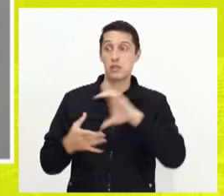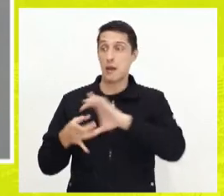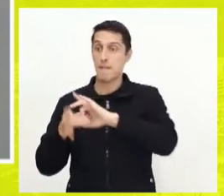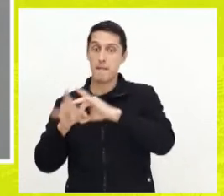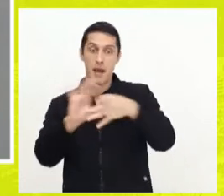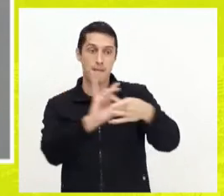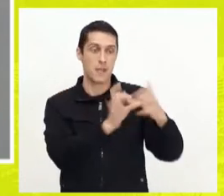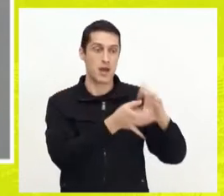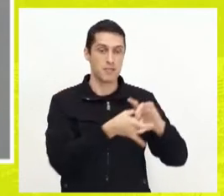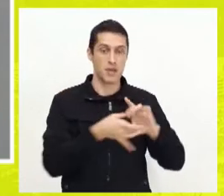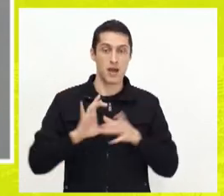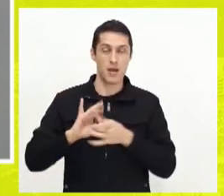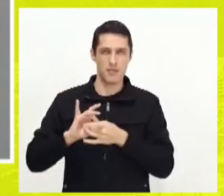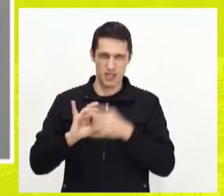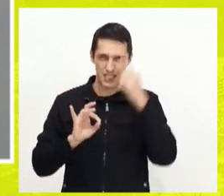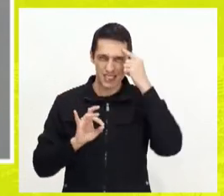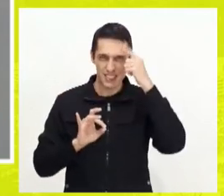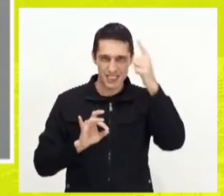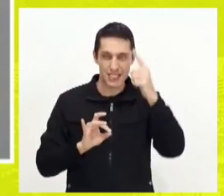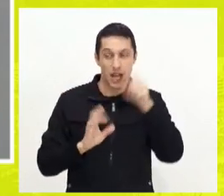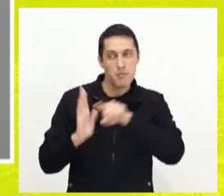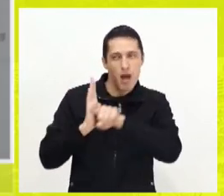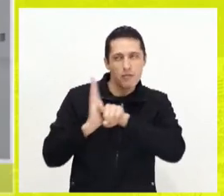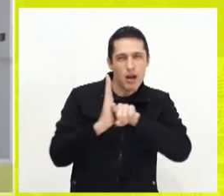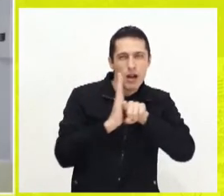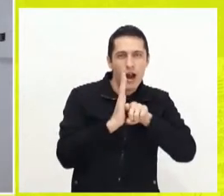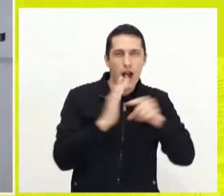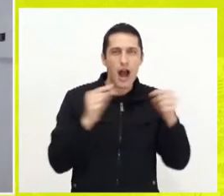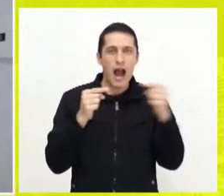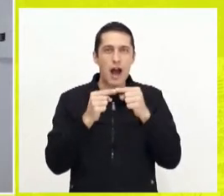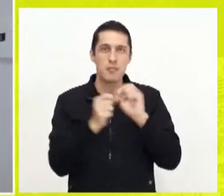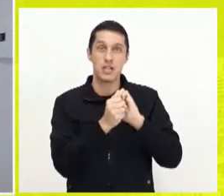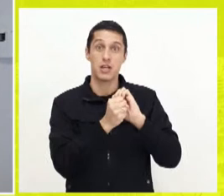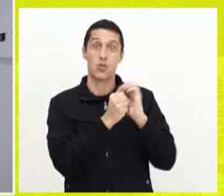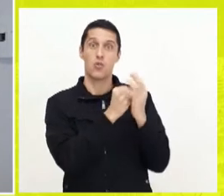to check facts that was done